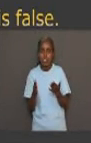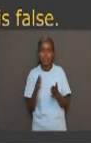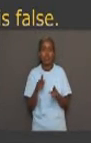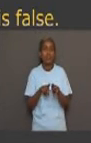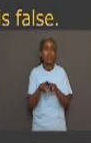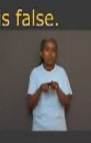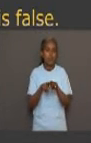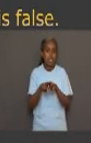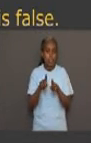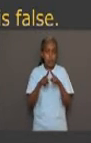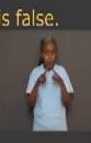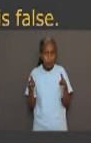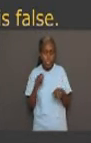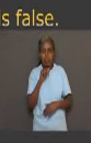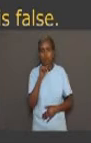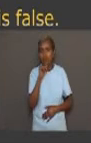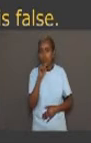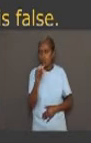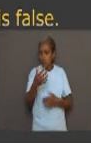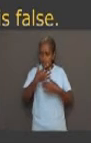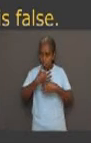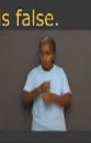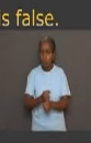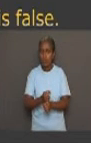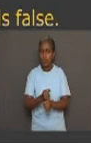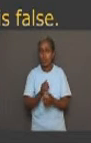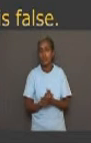premise, but not the conclusion.